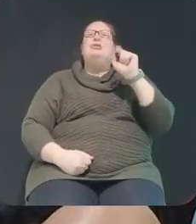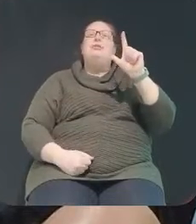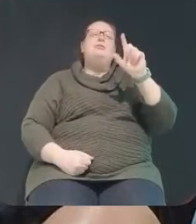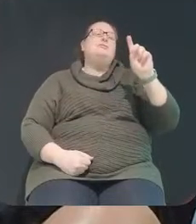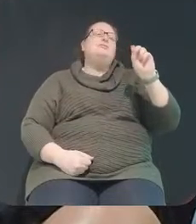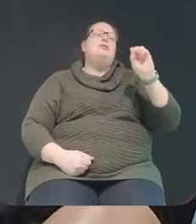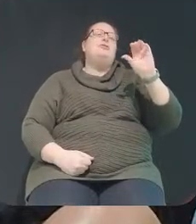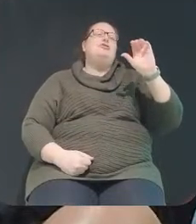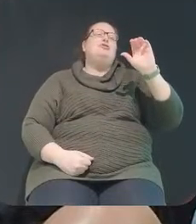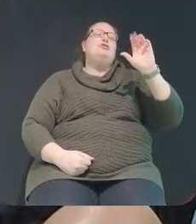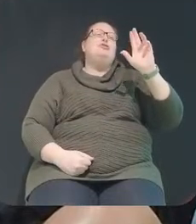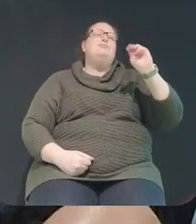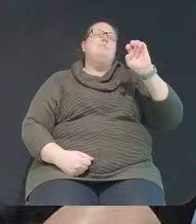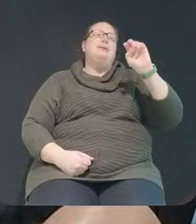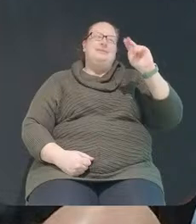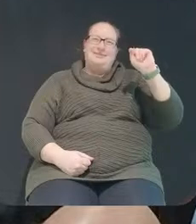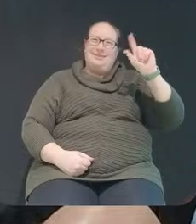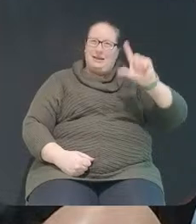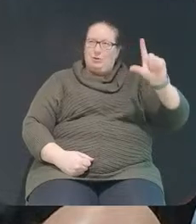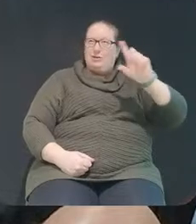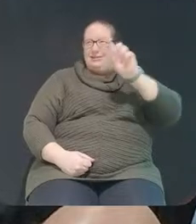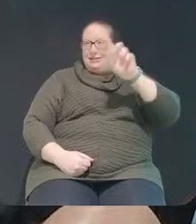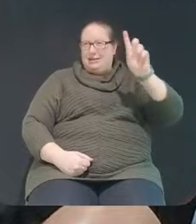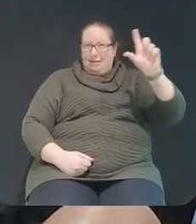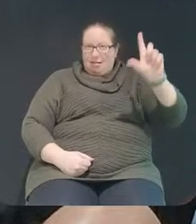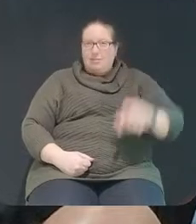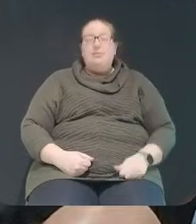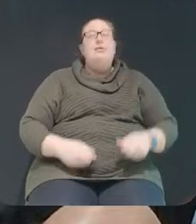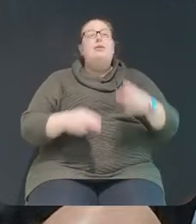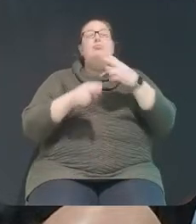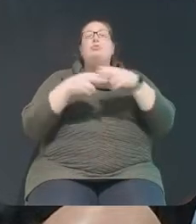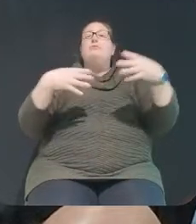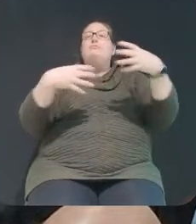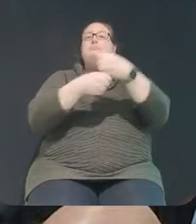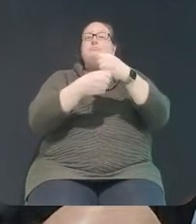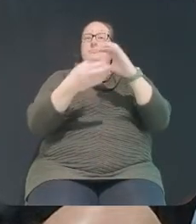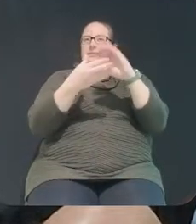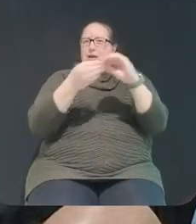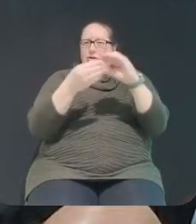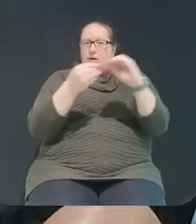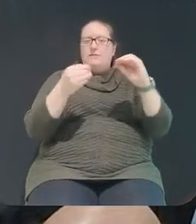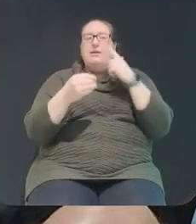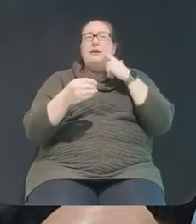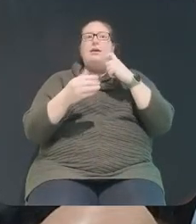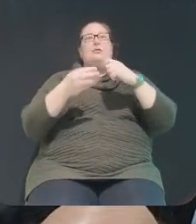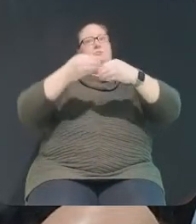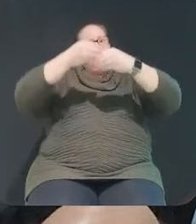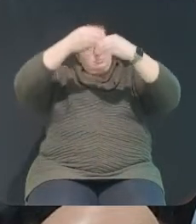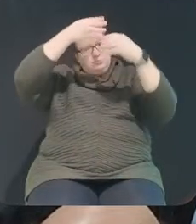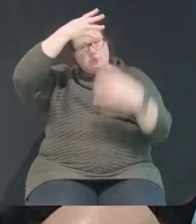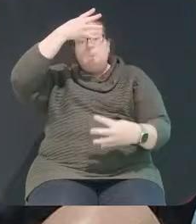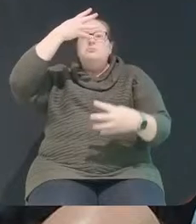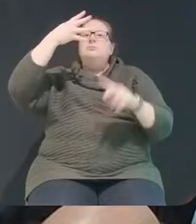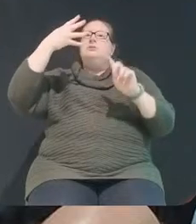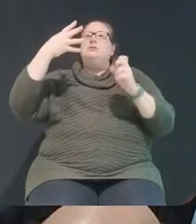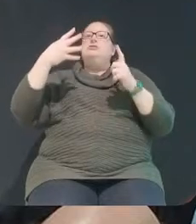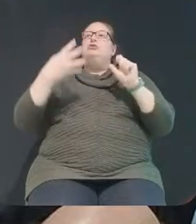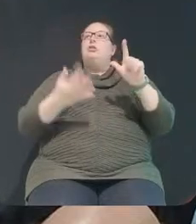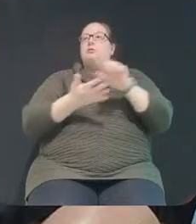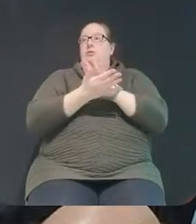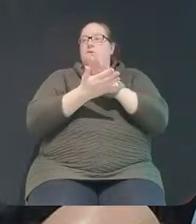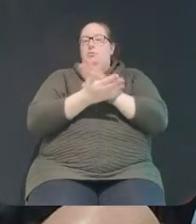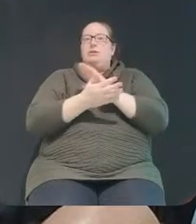library, or DDL. These provide a brief narrative and an extensive list of digitized documents that students or others can